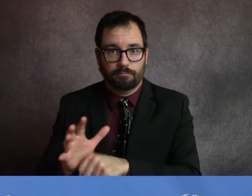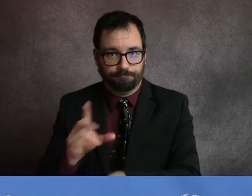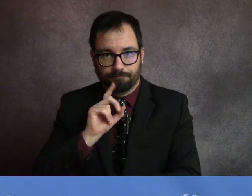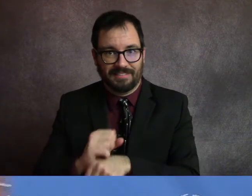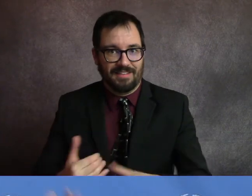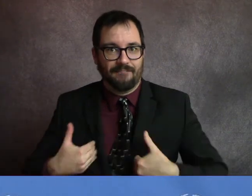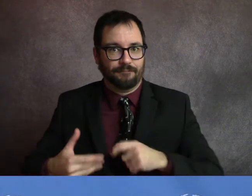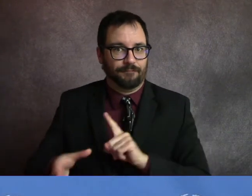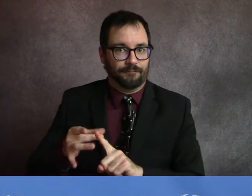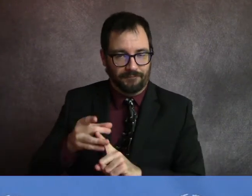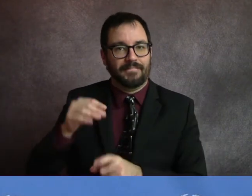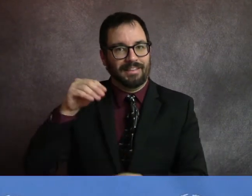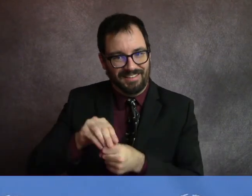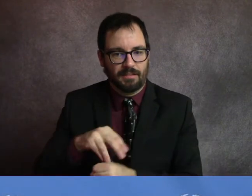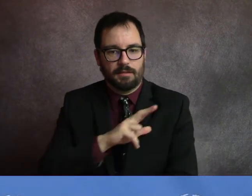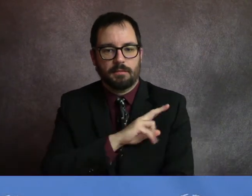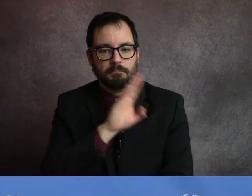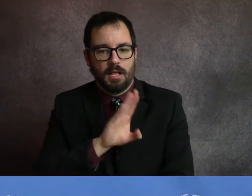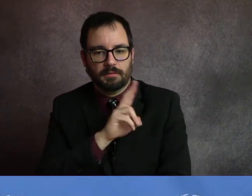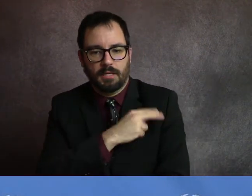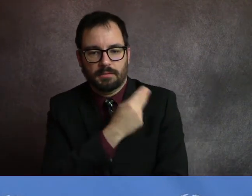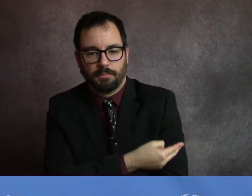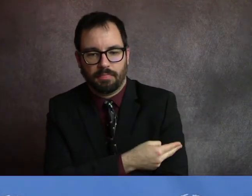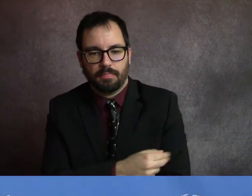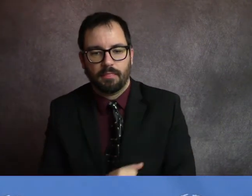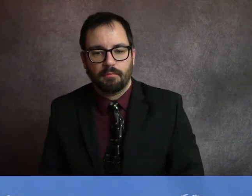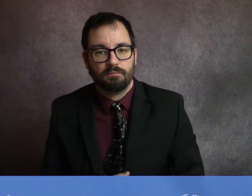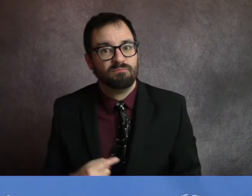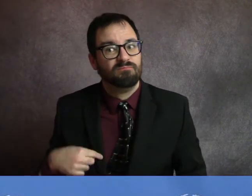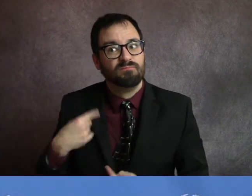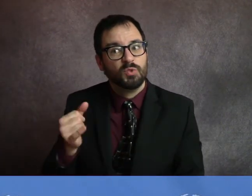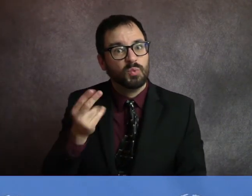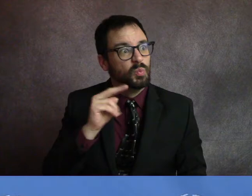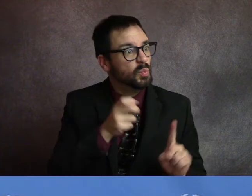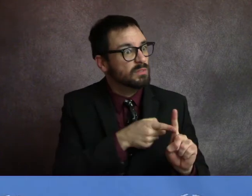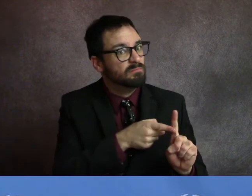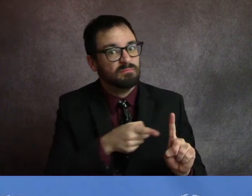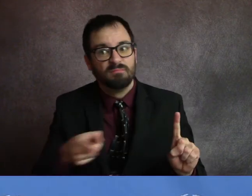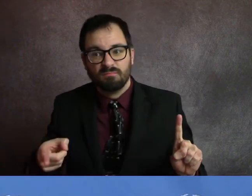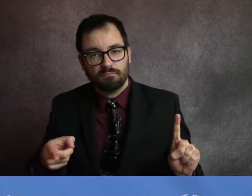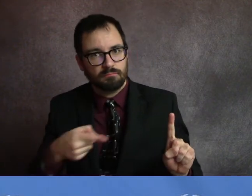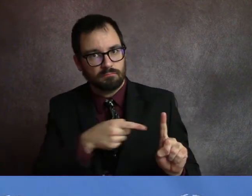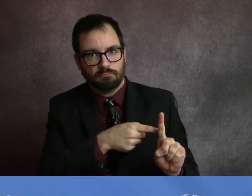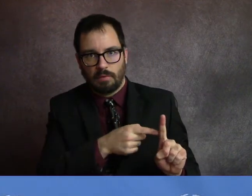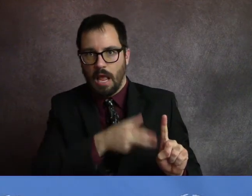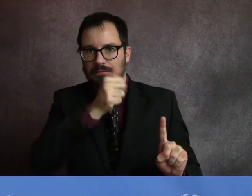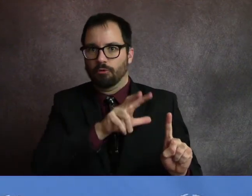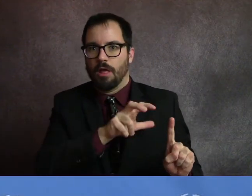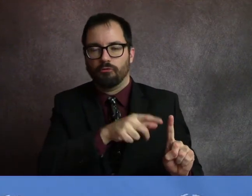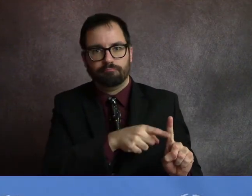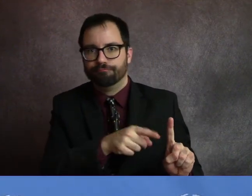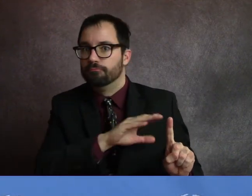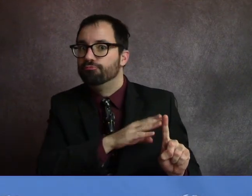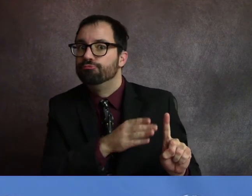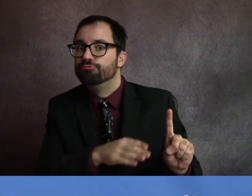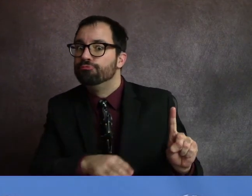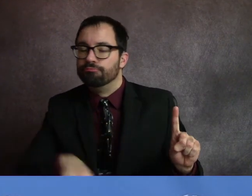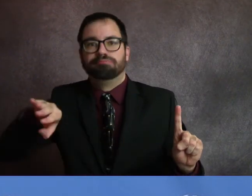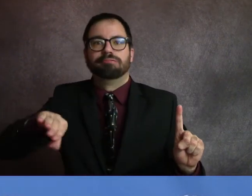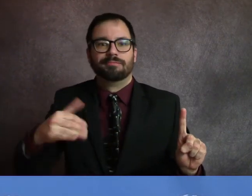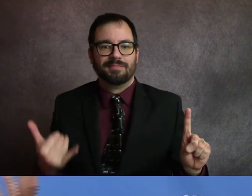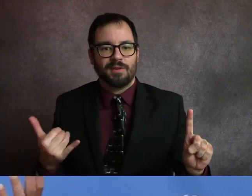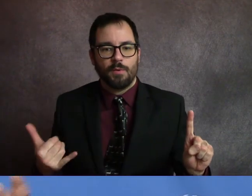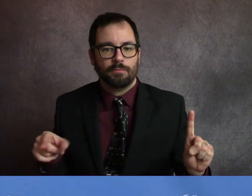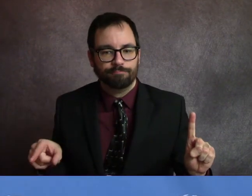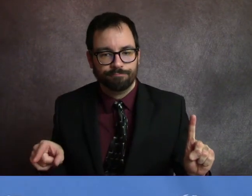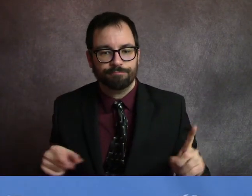patients in the Boston hospitals. We haven't been at that number since June. So we've seen more patients, we've started to see less beds,